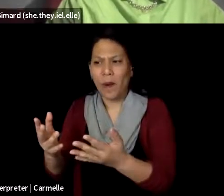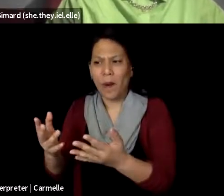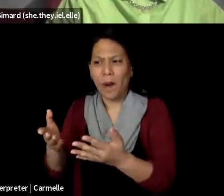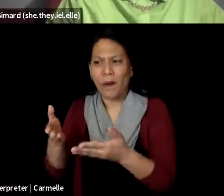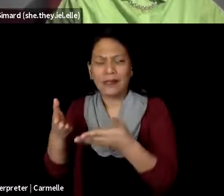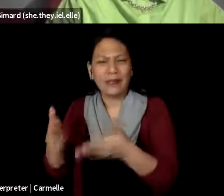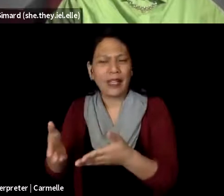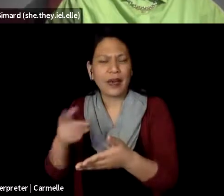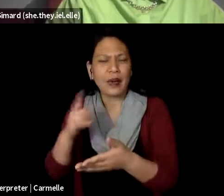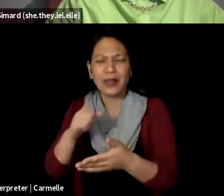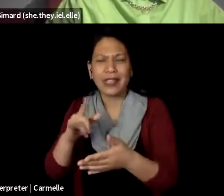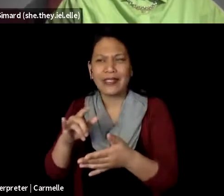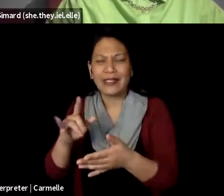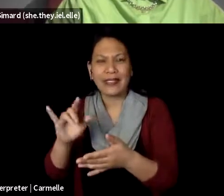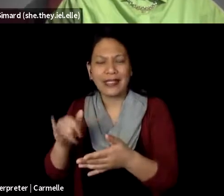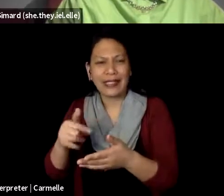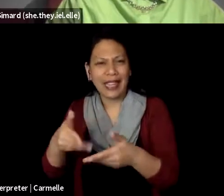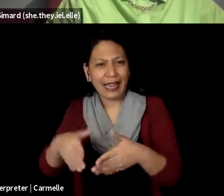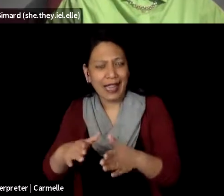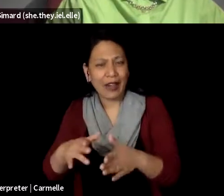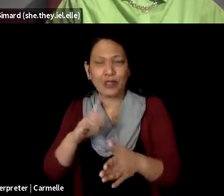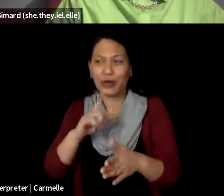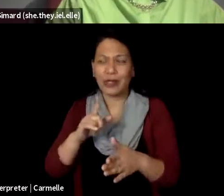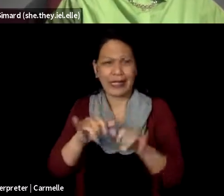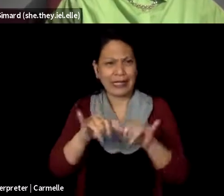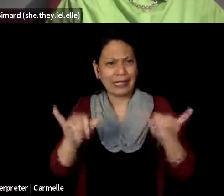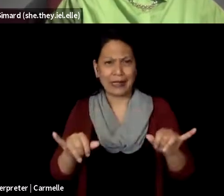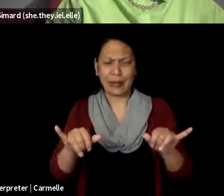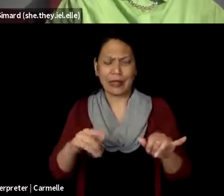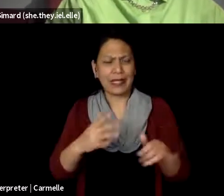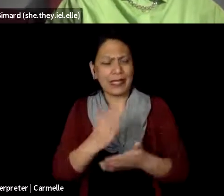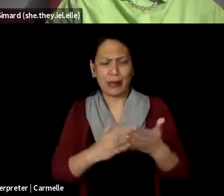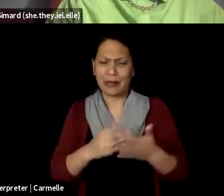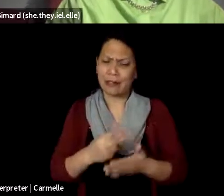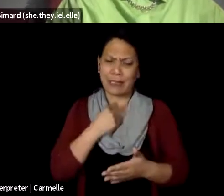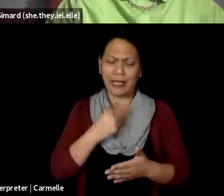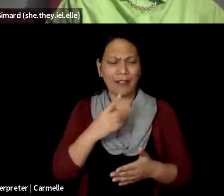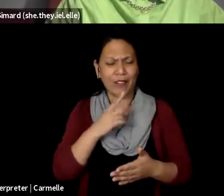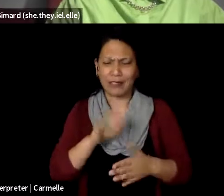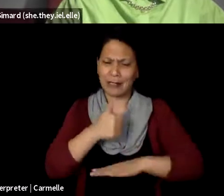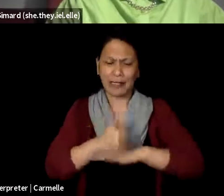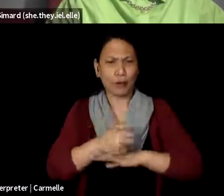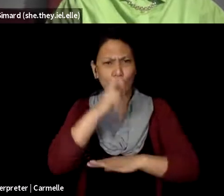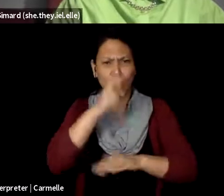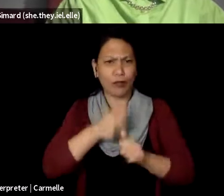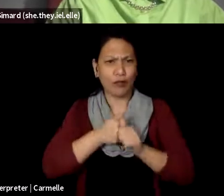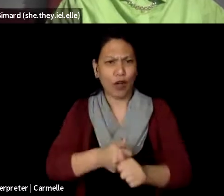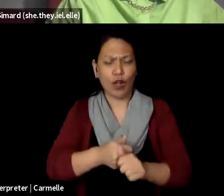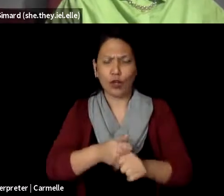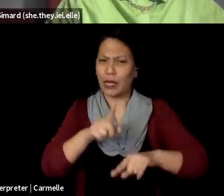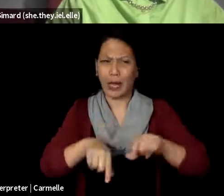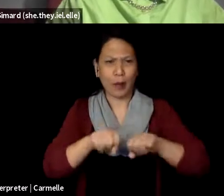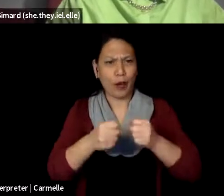get boxed into this idea of like, well, the system is this way and like, this is how things run and this, like, we can't break